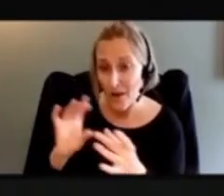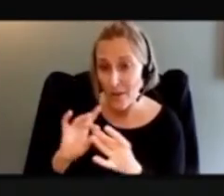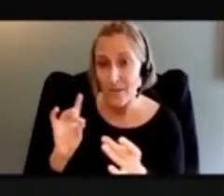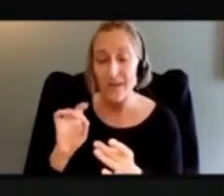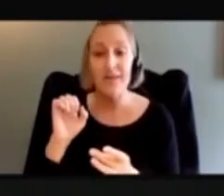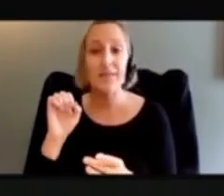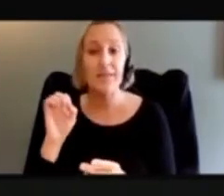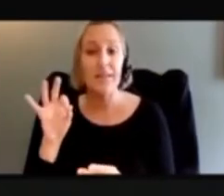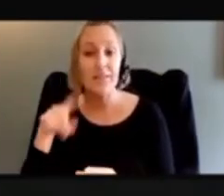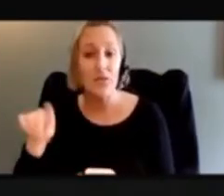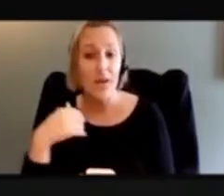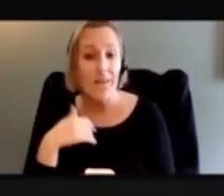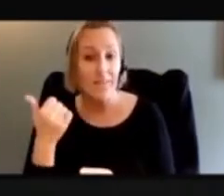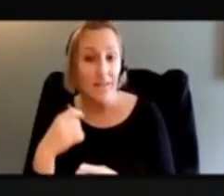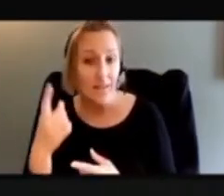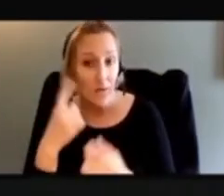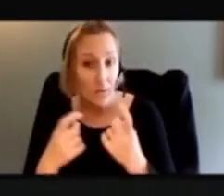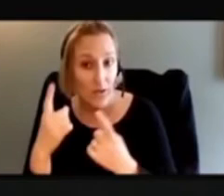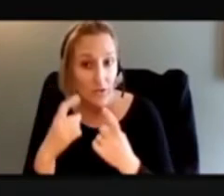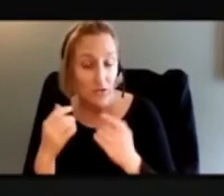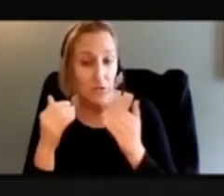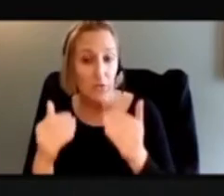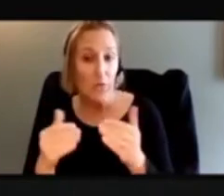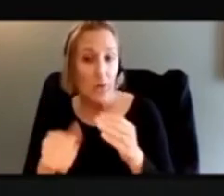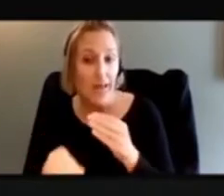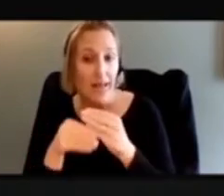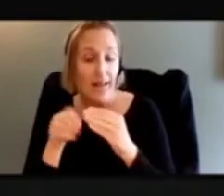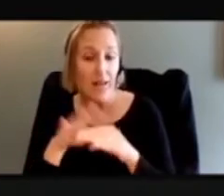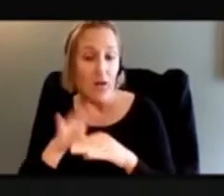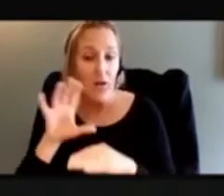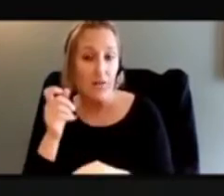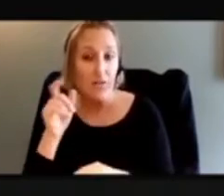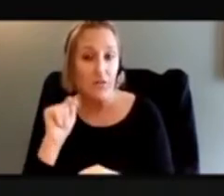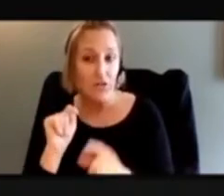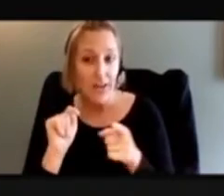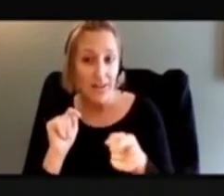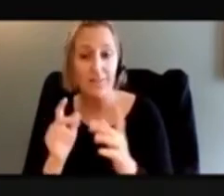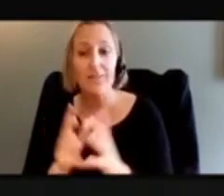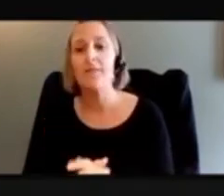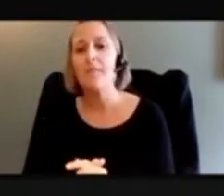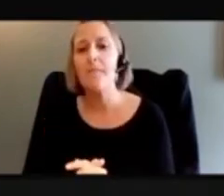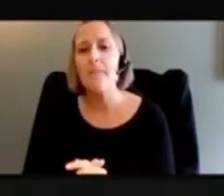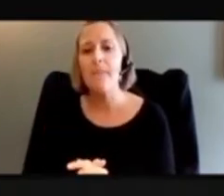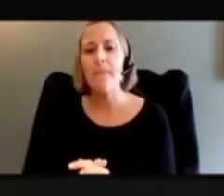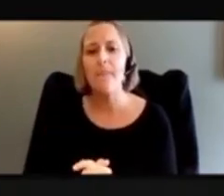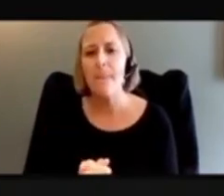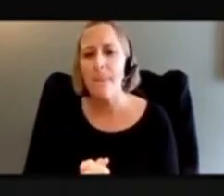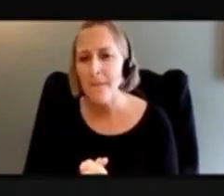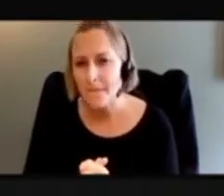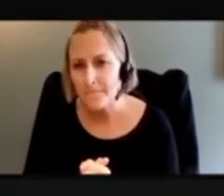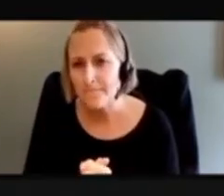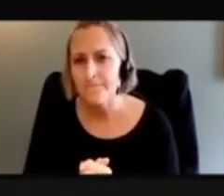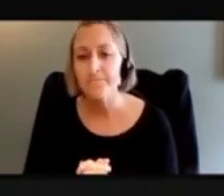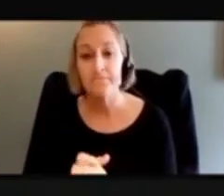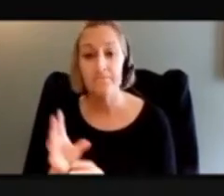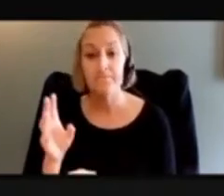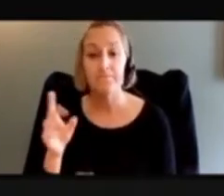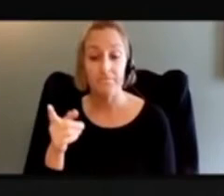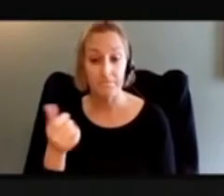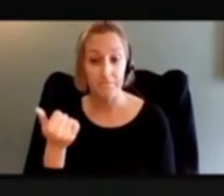throw them into the questions there. I will get to those. But yeah, any guys, Rima, Michael, any other things you want to add?